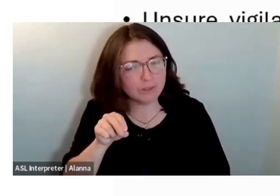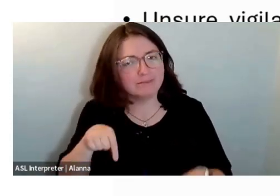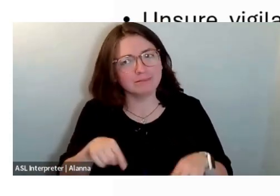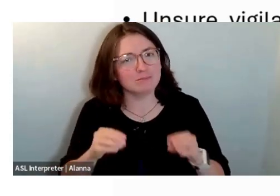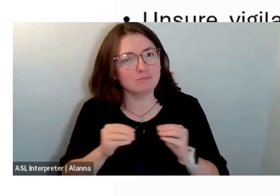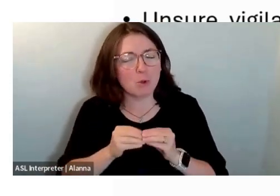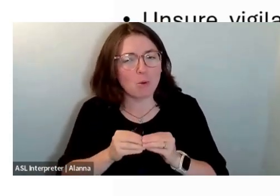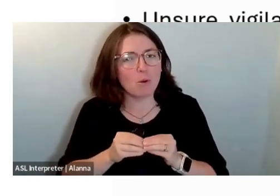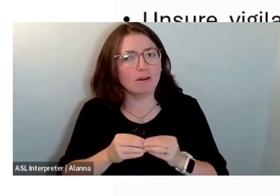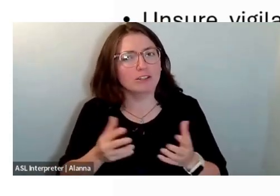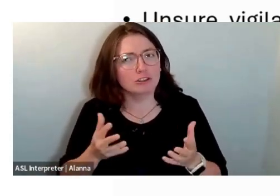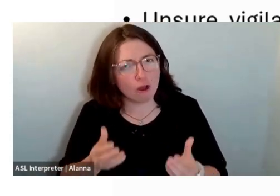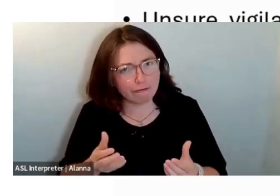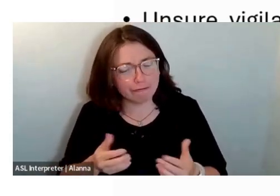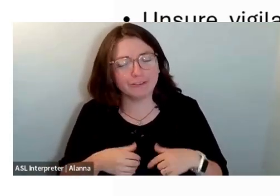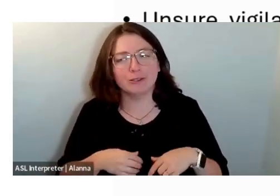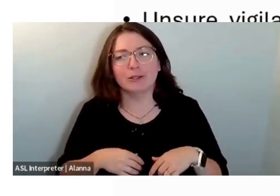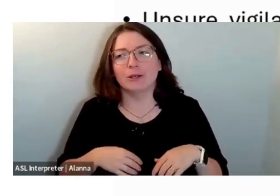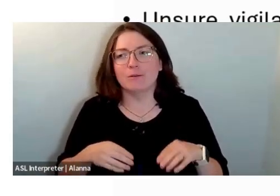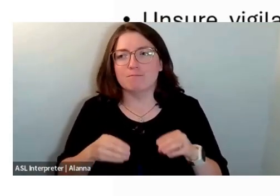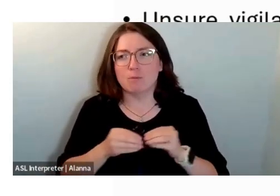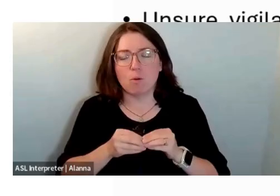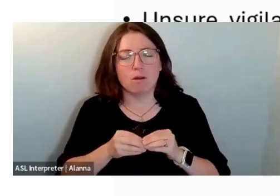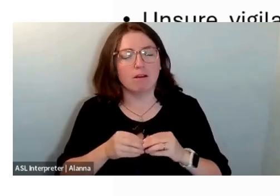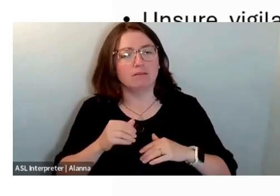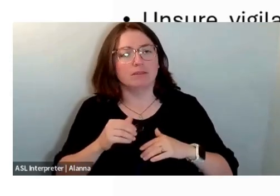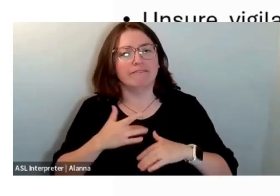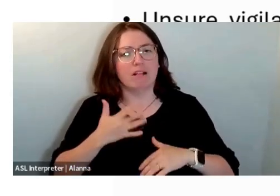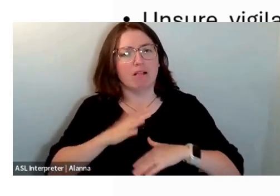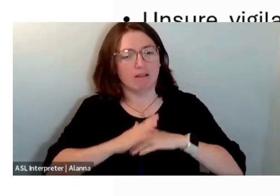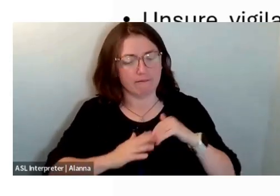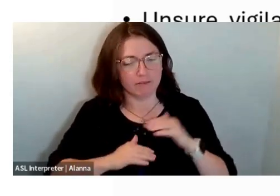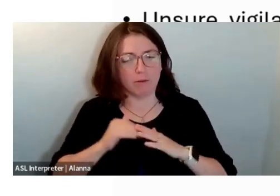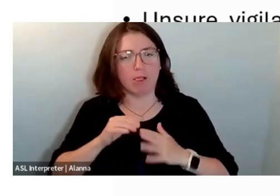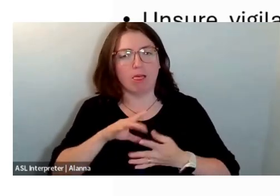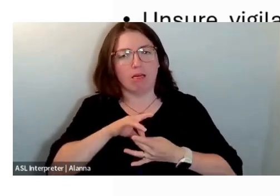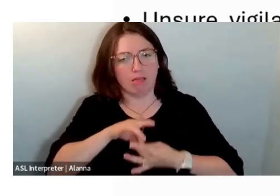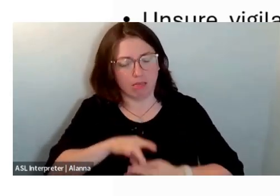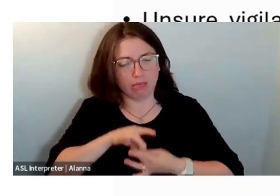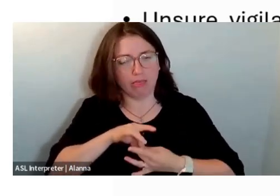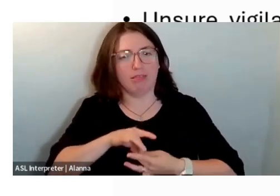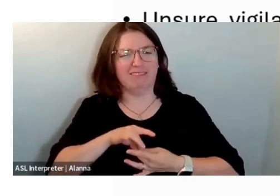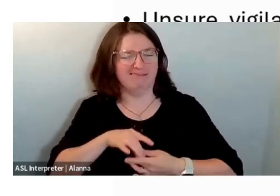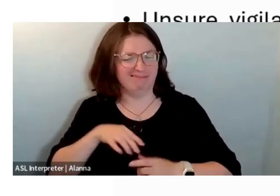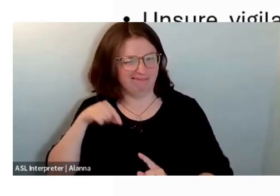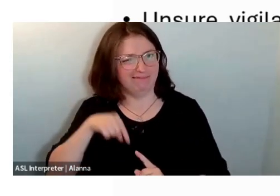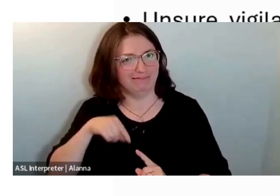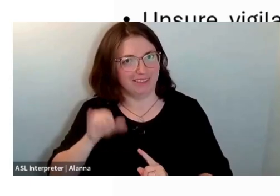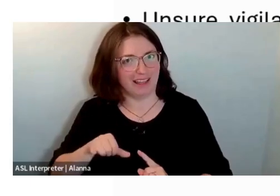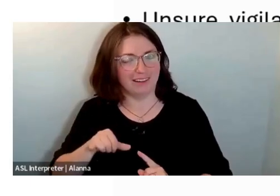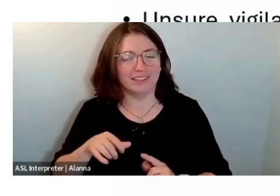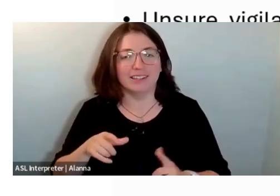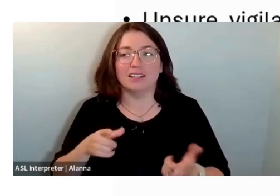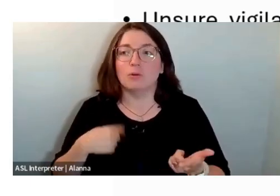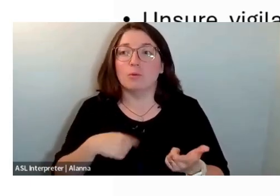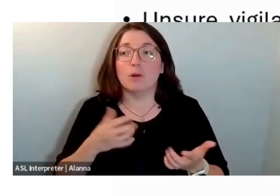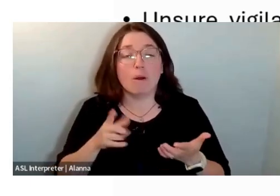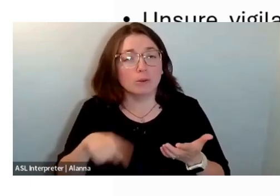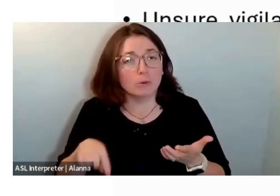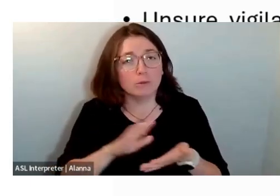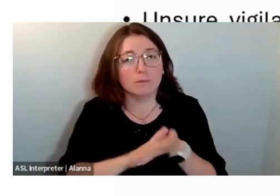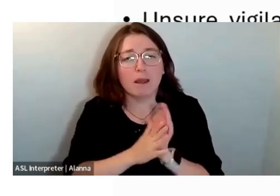Comfort, connection, and presence with yourself. This is an invitation to get curious about what a